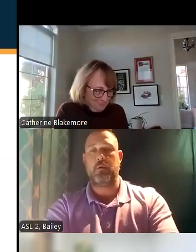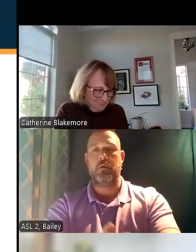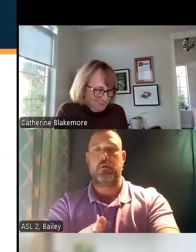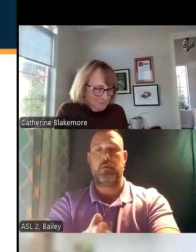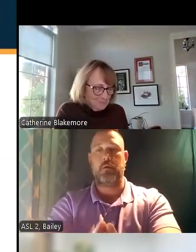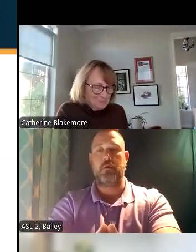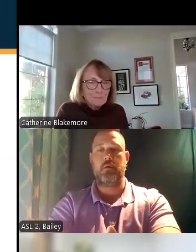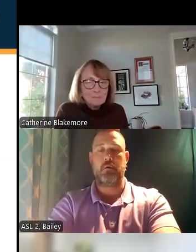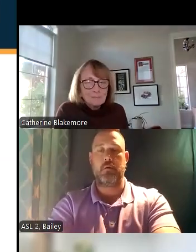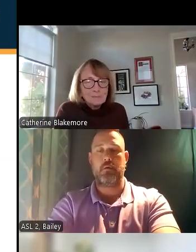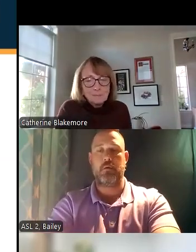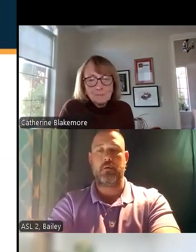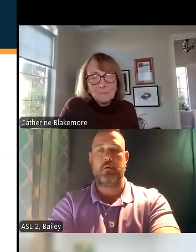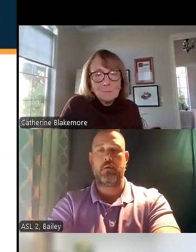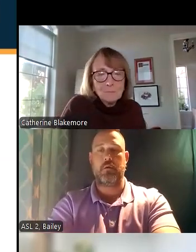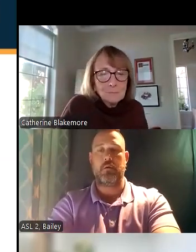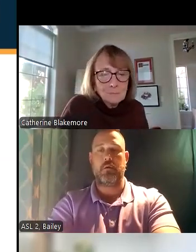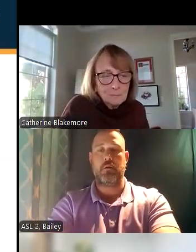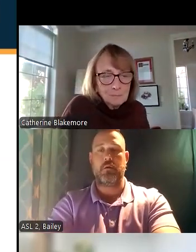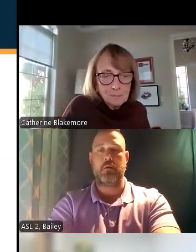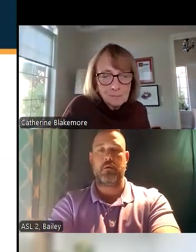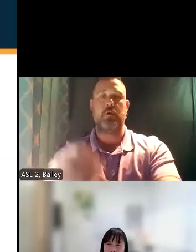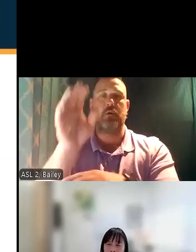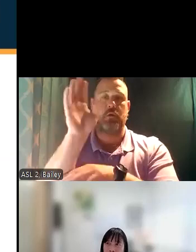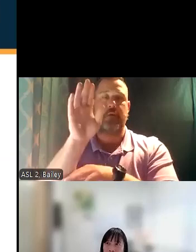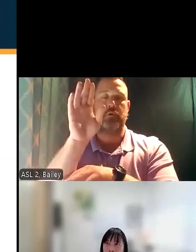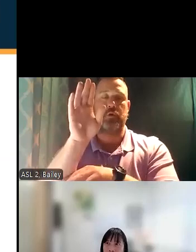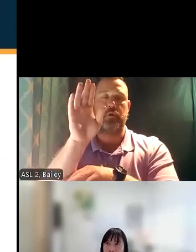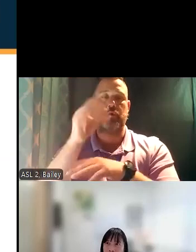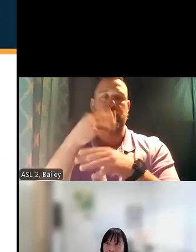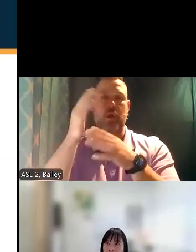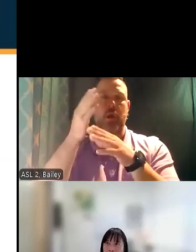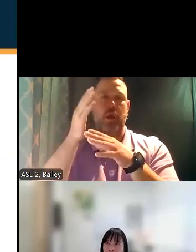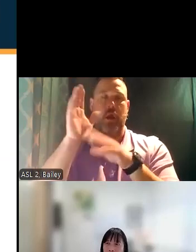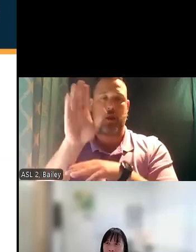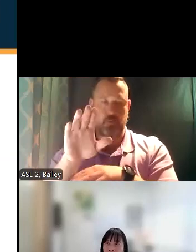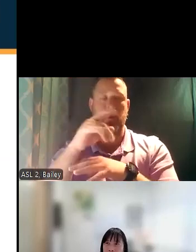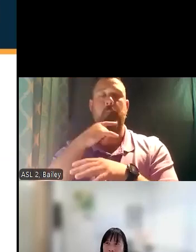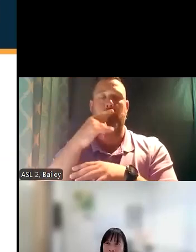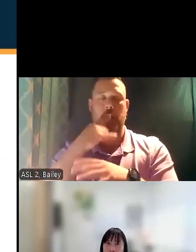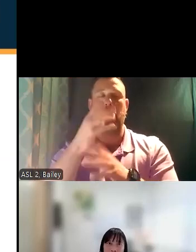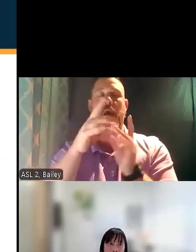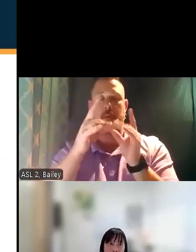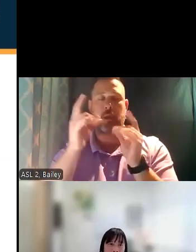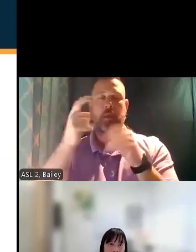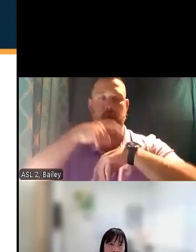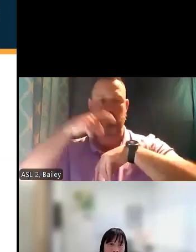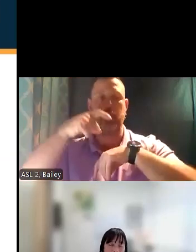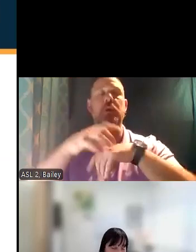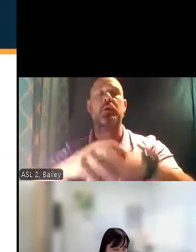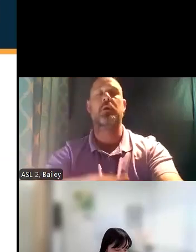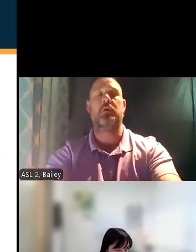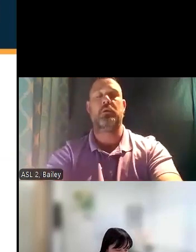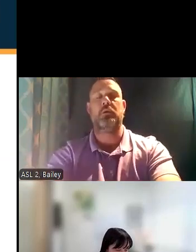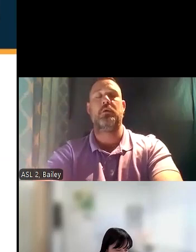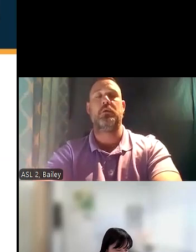you. Good afternoon. It is our afternoon public comment period. If